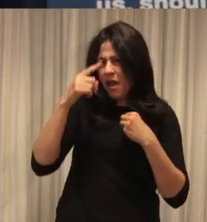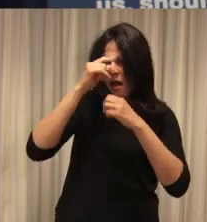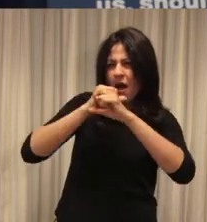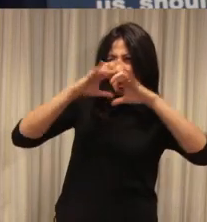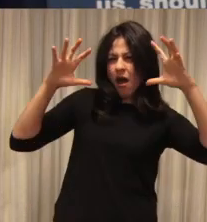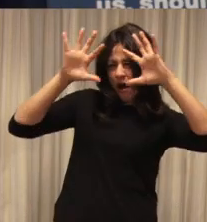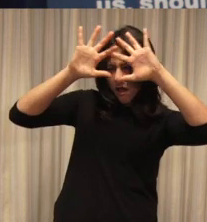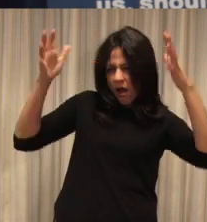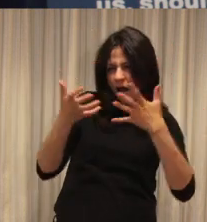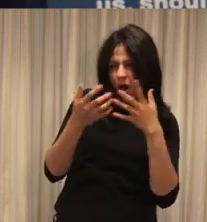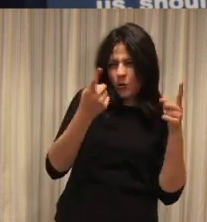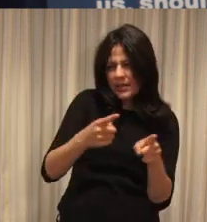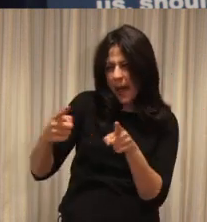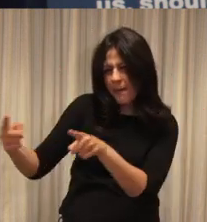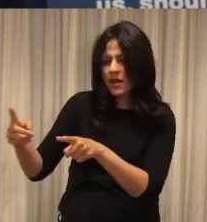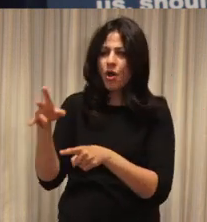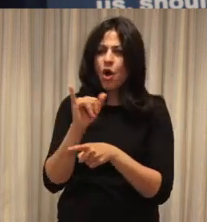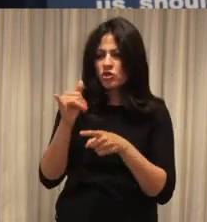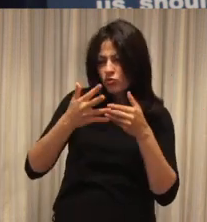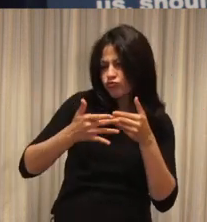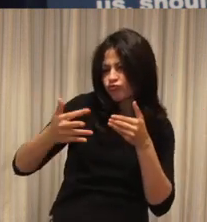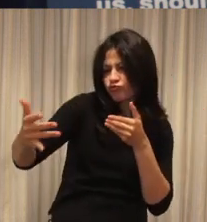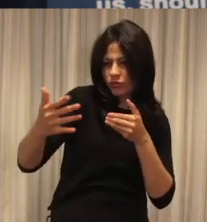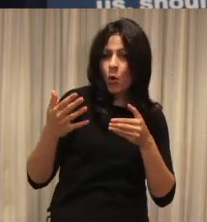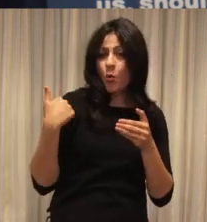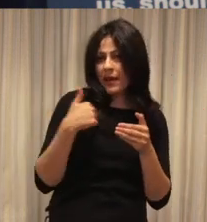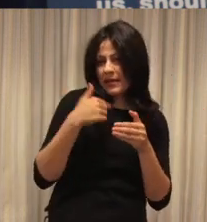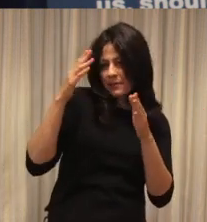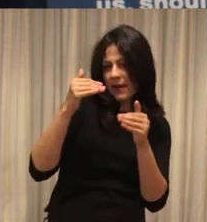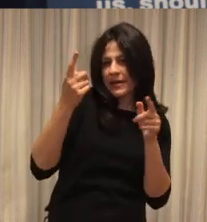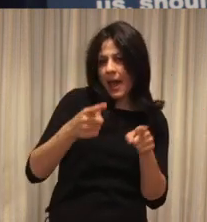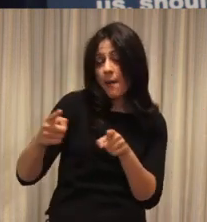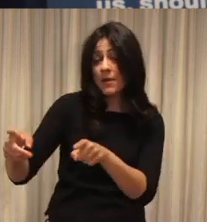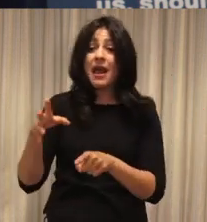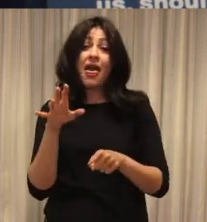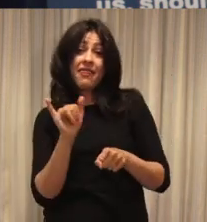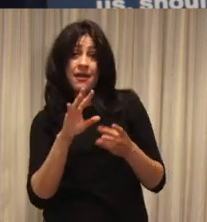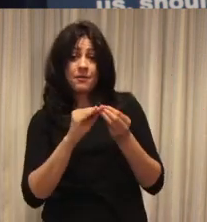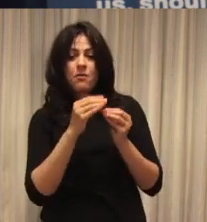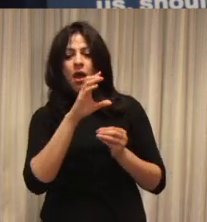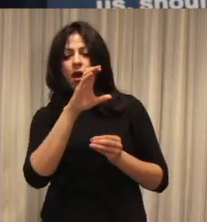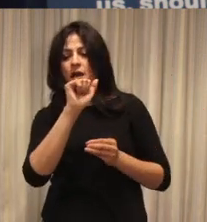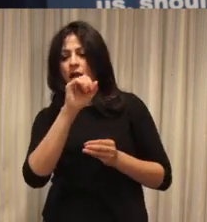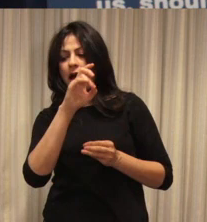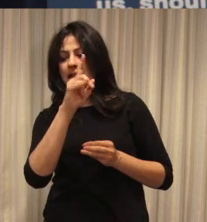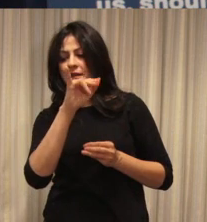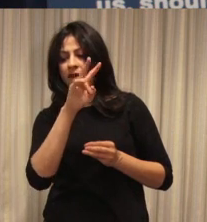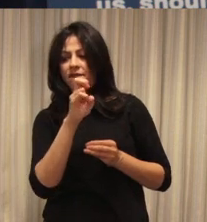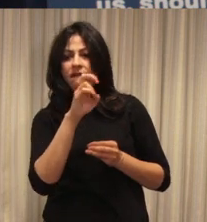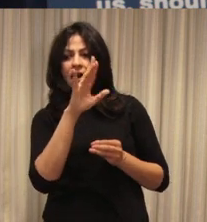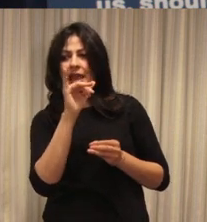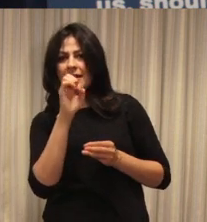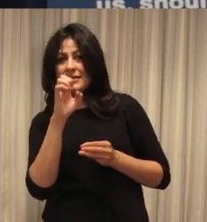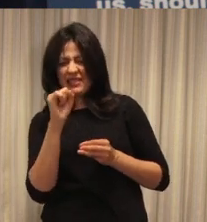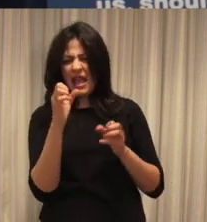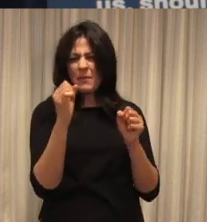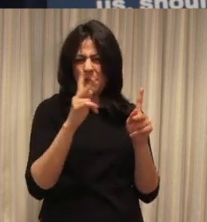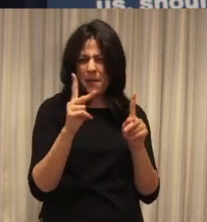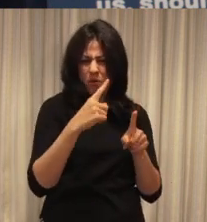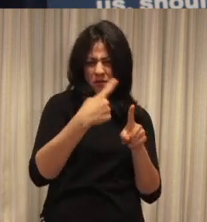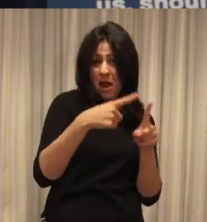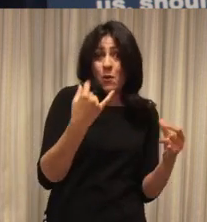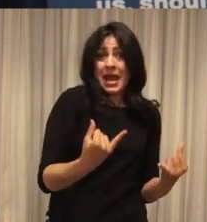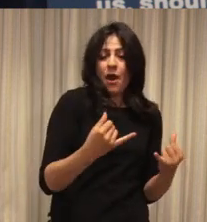are trending. And that active cases number is on there now that you can see. And of course, we want to continue to see that